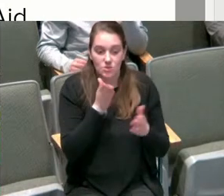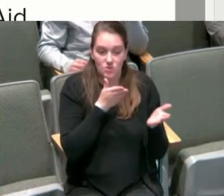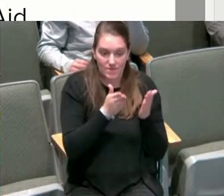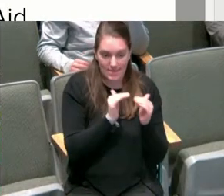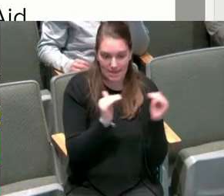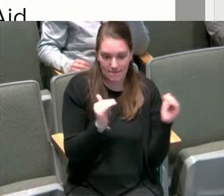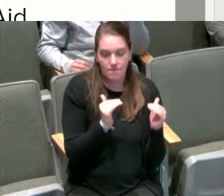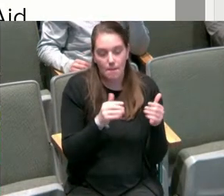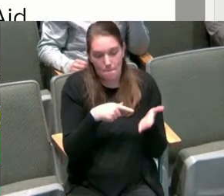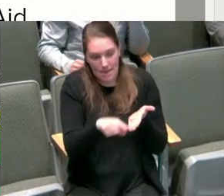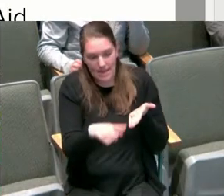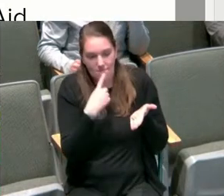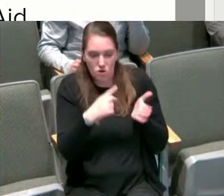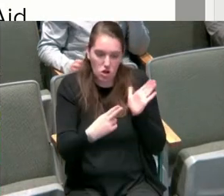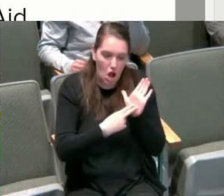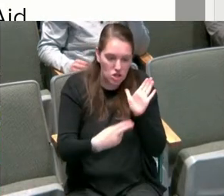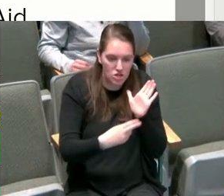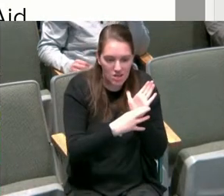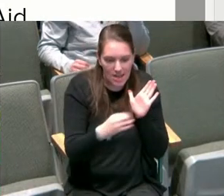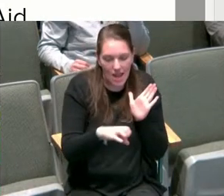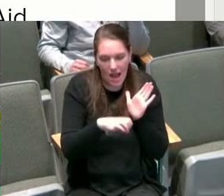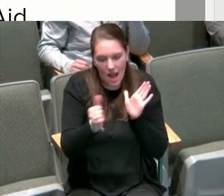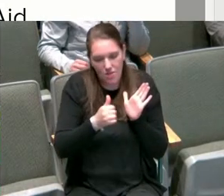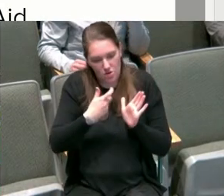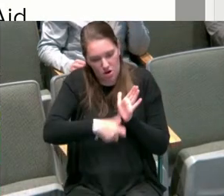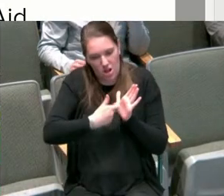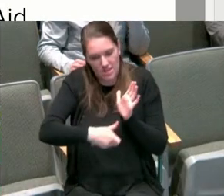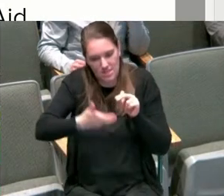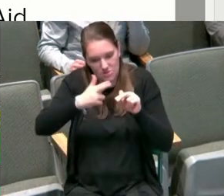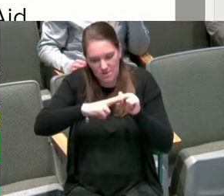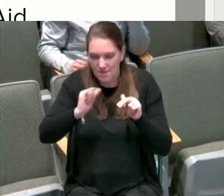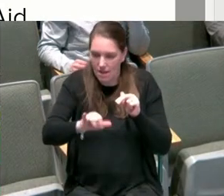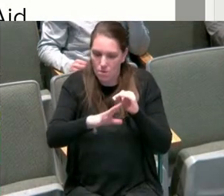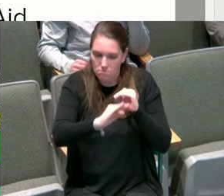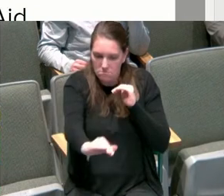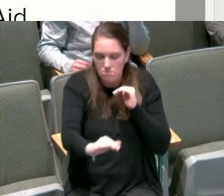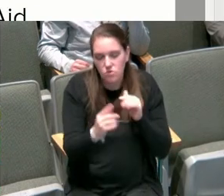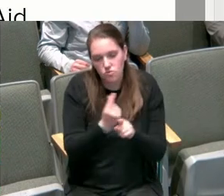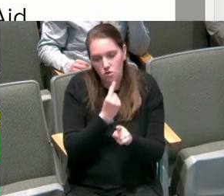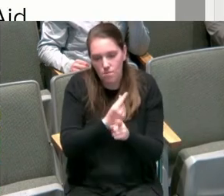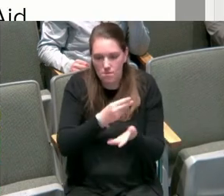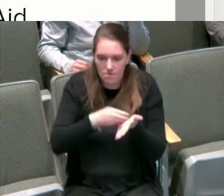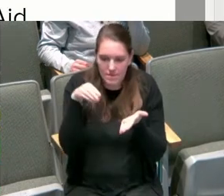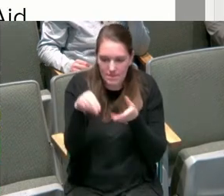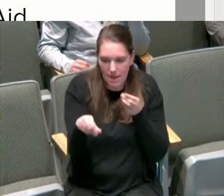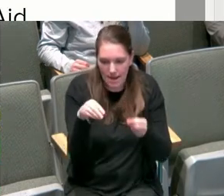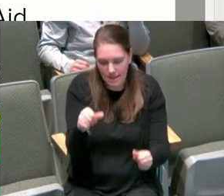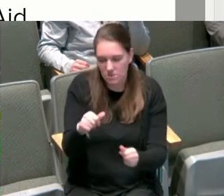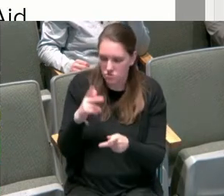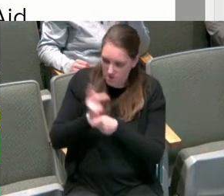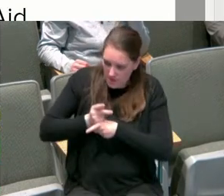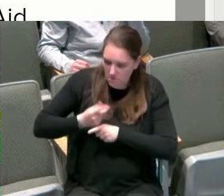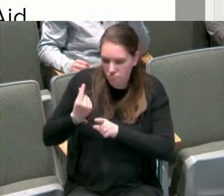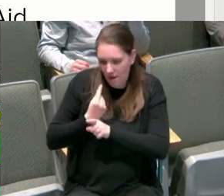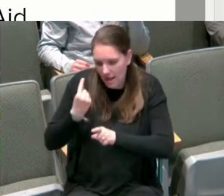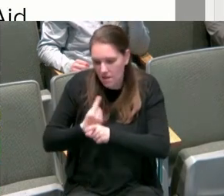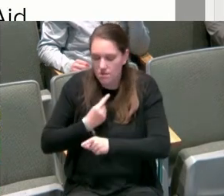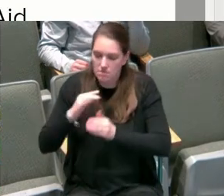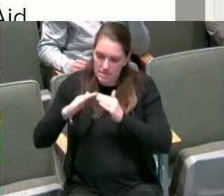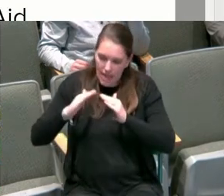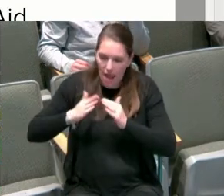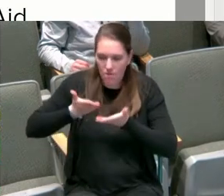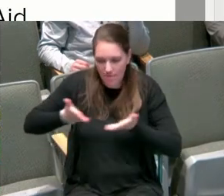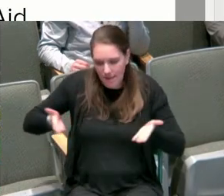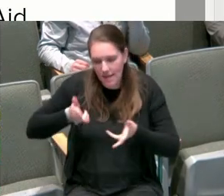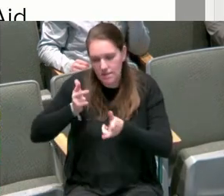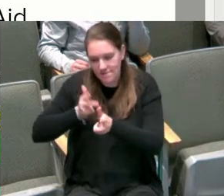contractual and other inflationary cost increases that continues normal Capital spending to renew Town facilities and equipment and that provides